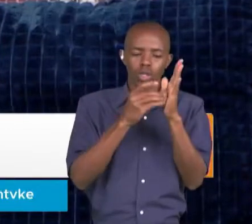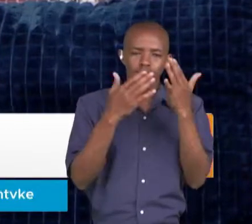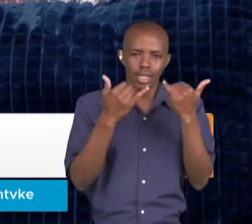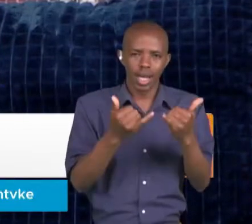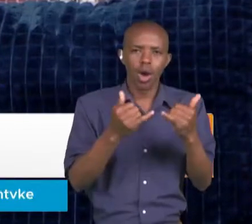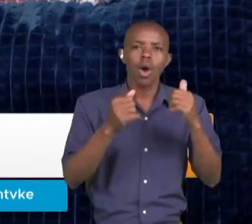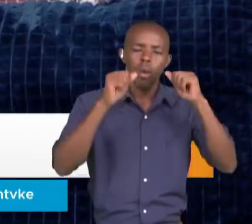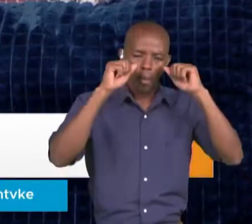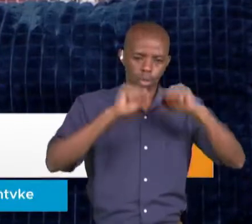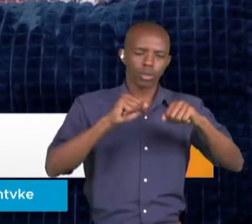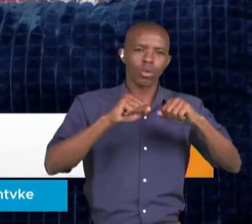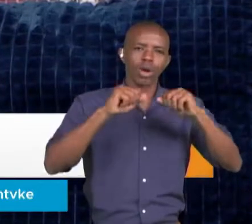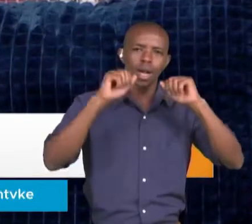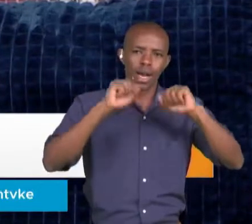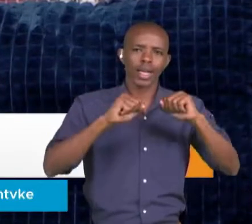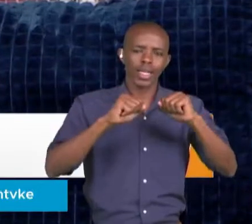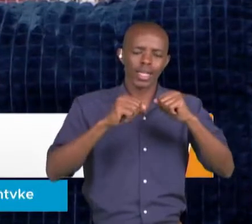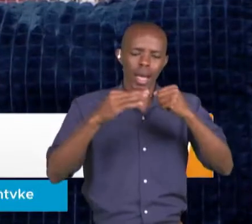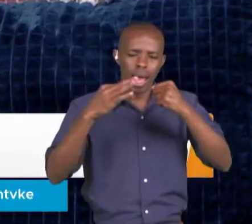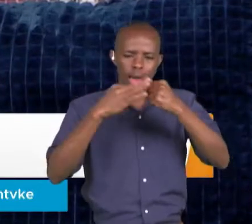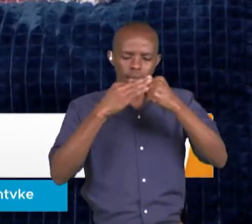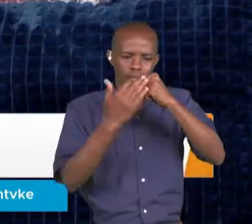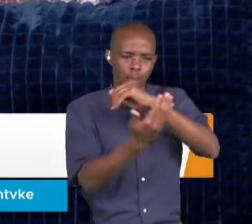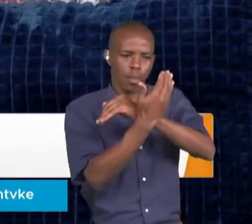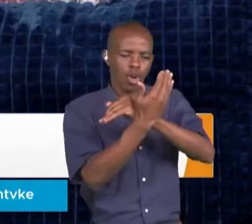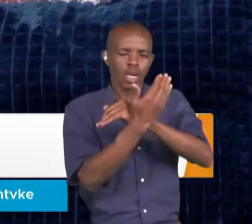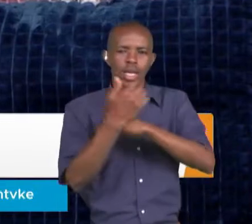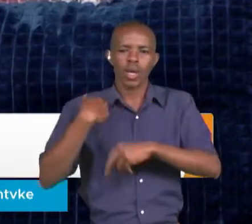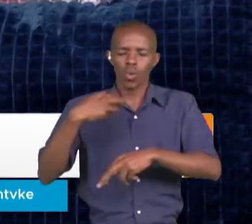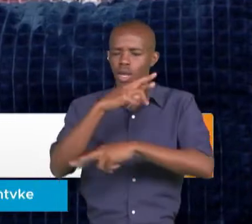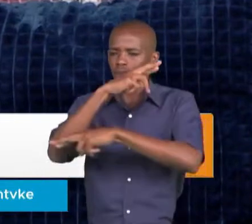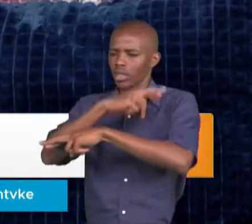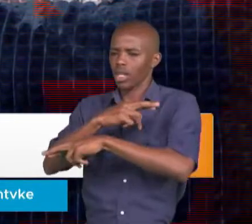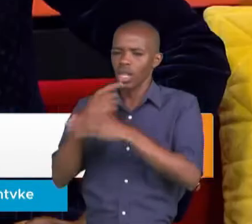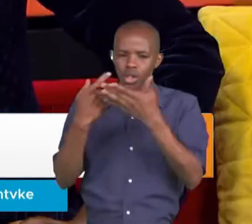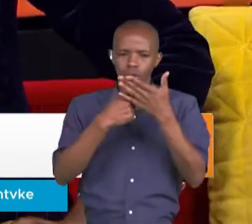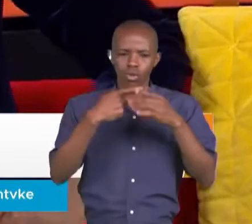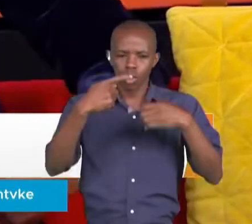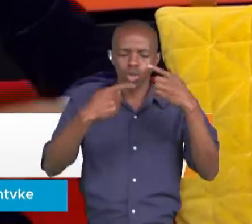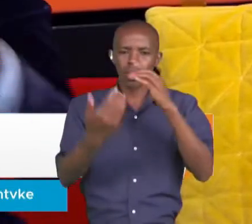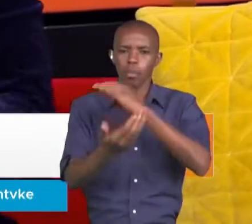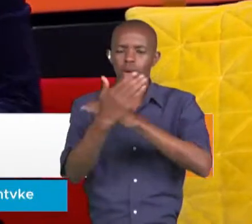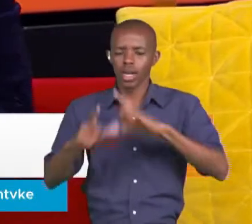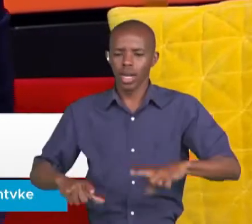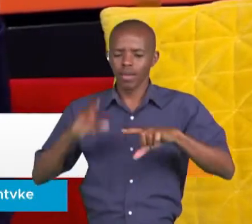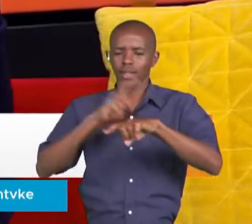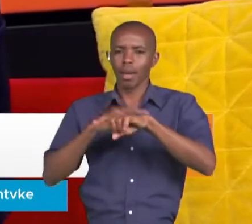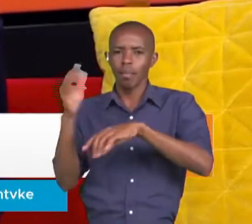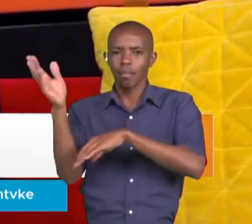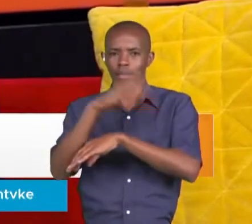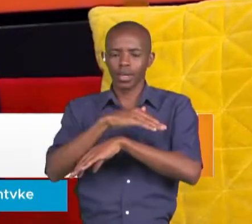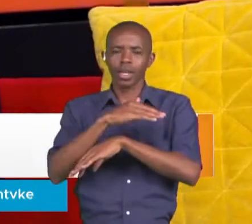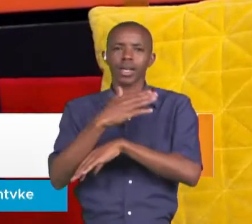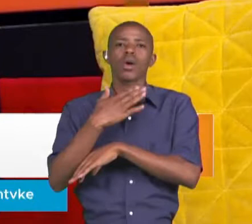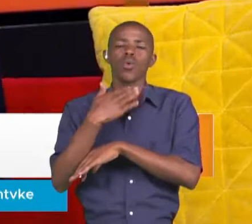we can actually rescue them by 8 in the morning this day. All right. Yes. We're taking a short break. This conversation continues right here on Morning Live. When you come back now, we